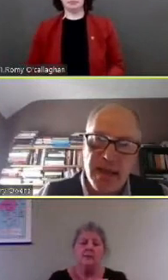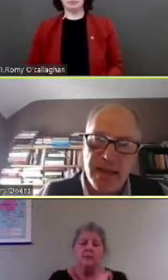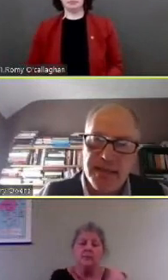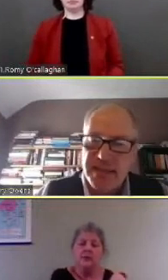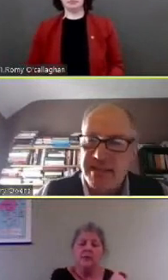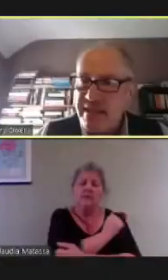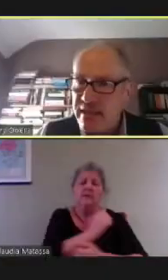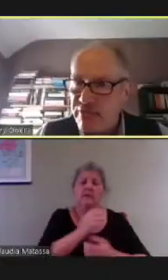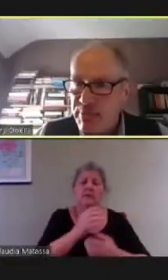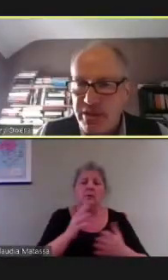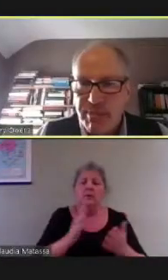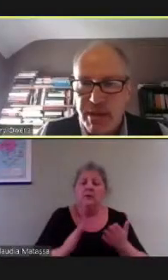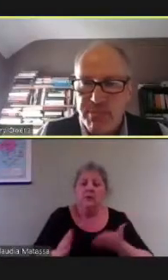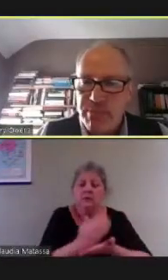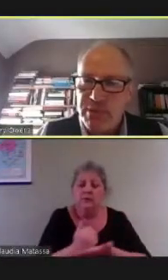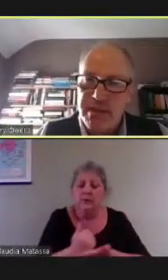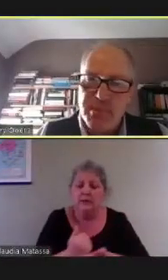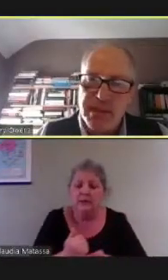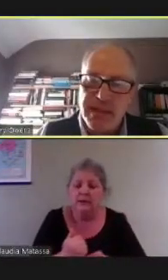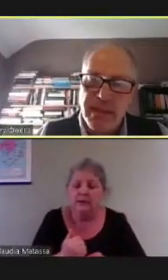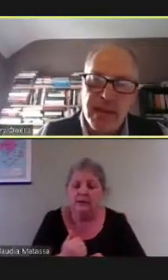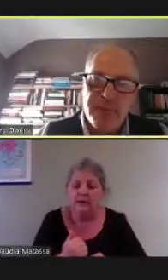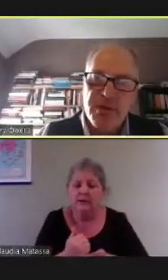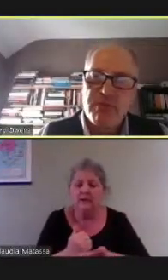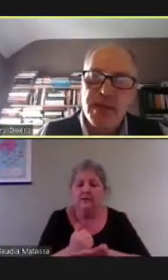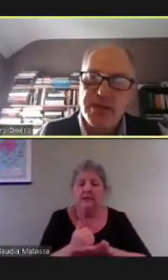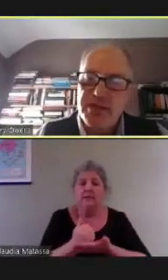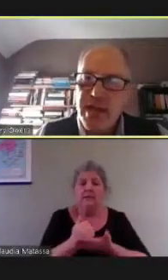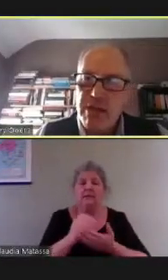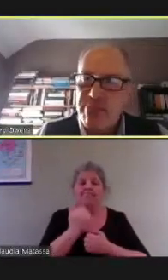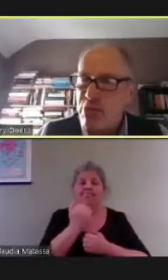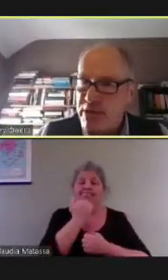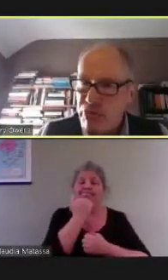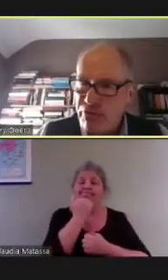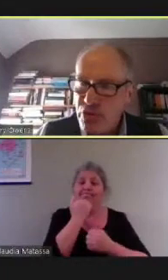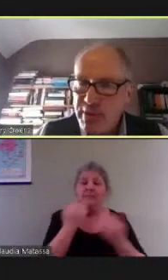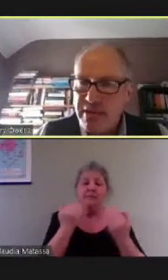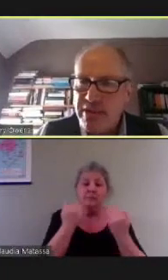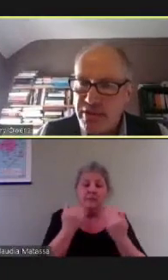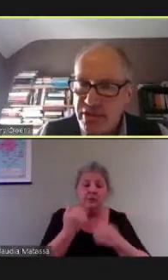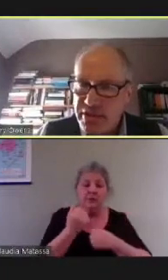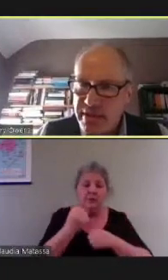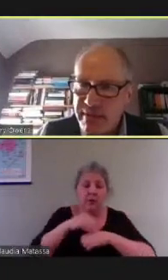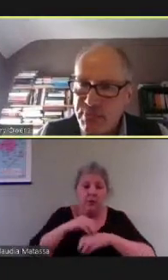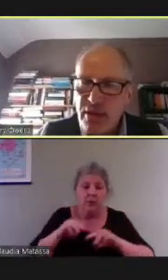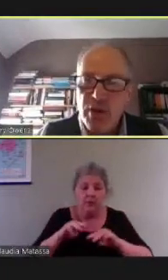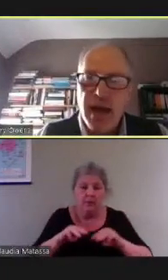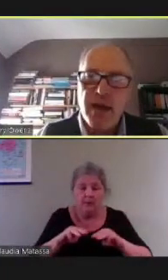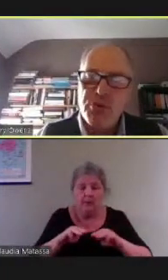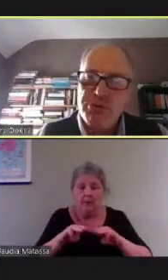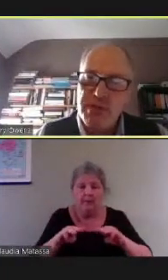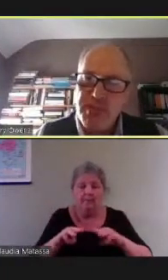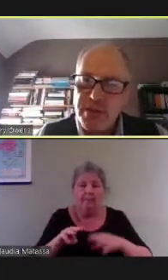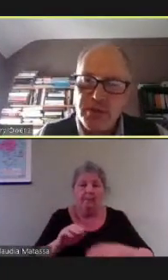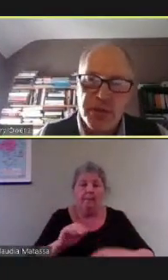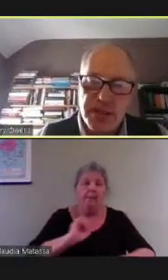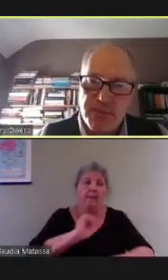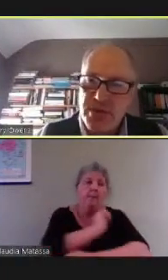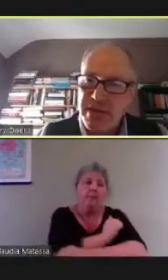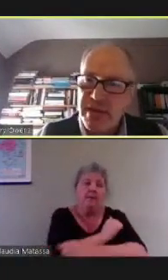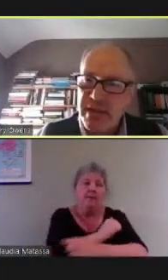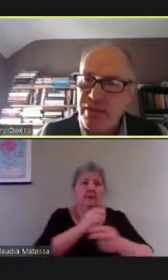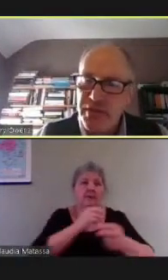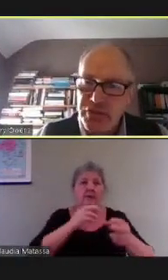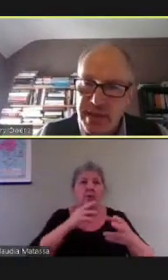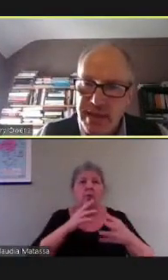collect statistical information about people with disability, the information is there at prison review and it's discussed. We respond to